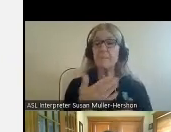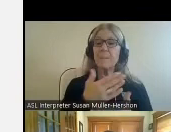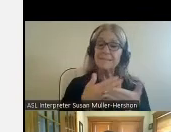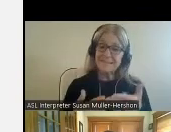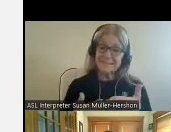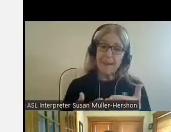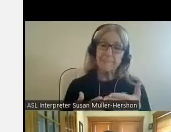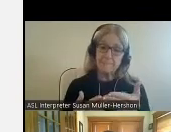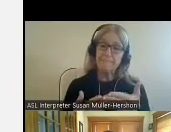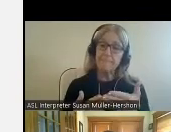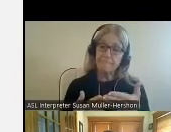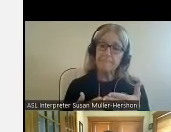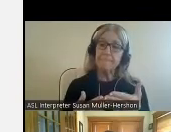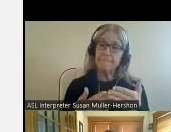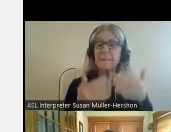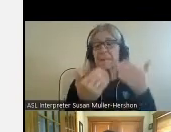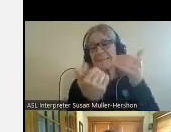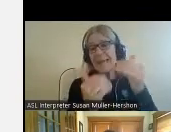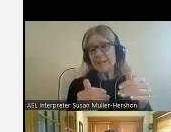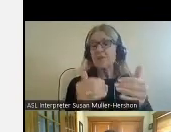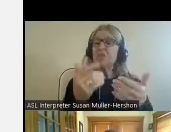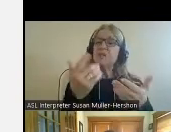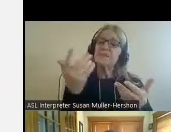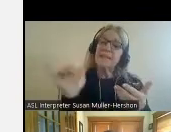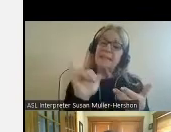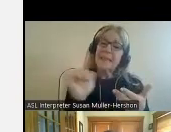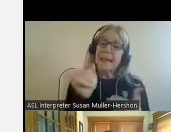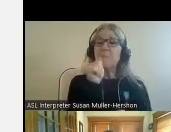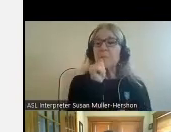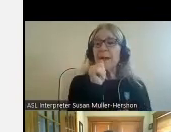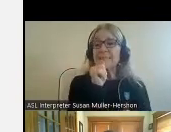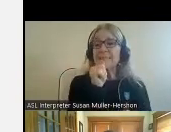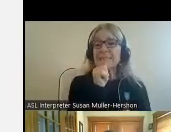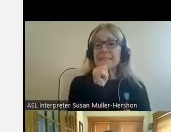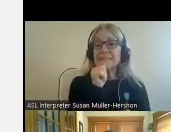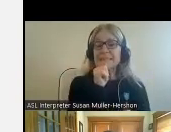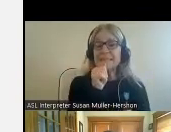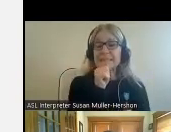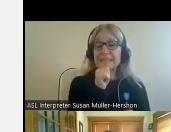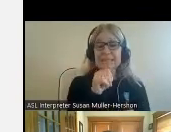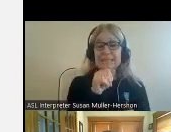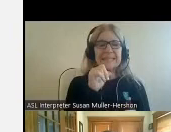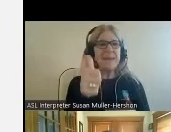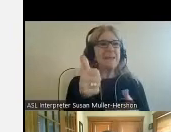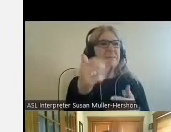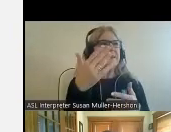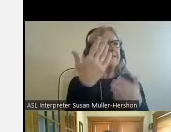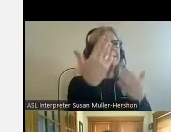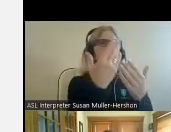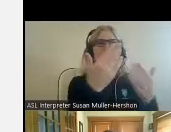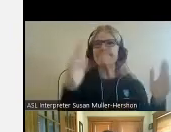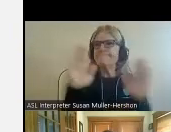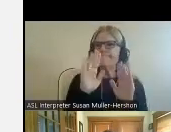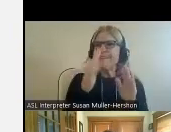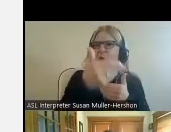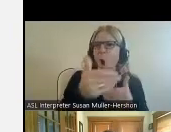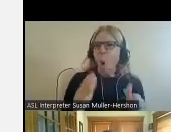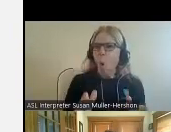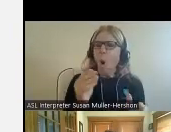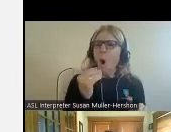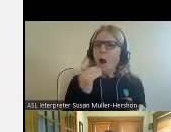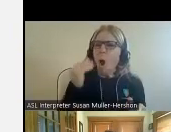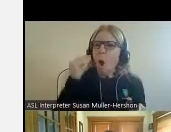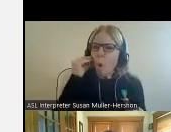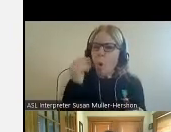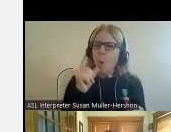just sort of the privacy of not always having sort of a private space in the home that